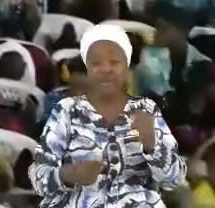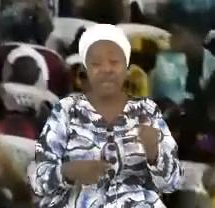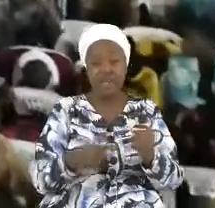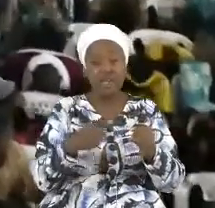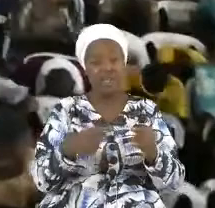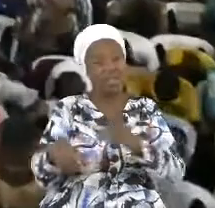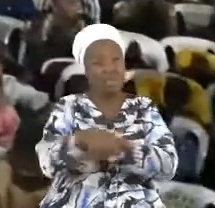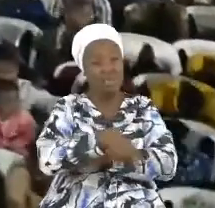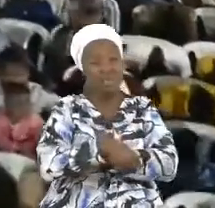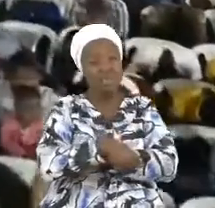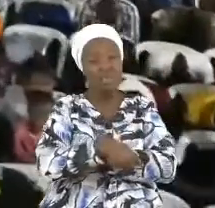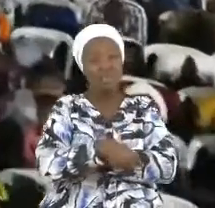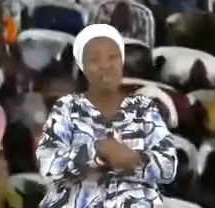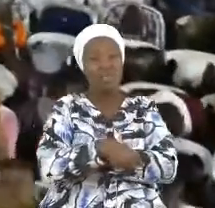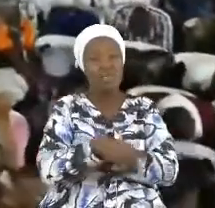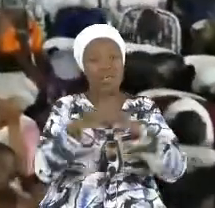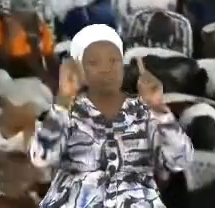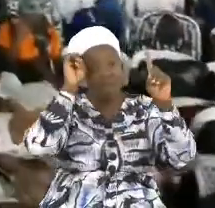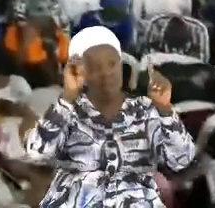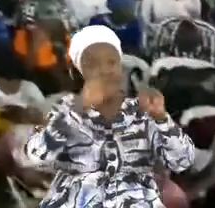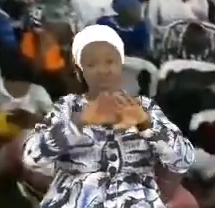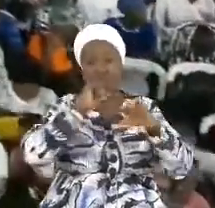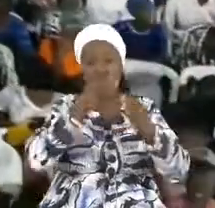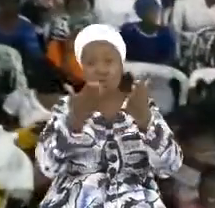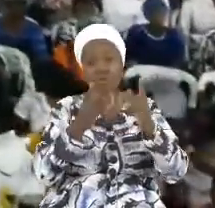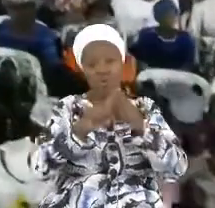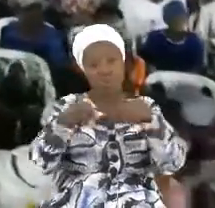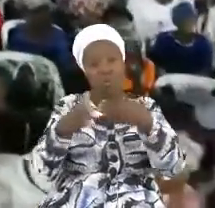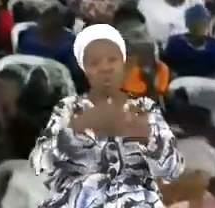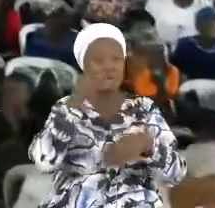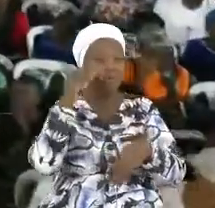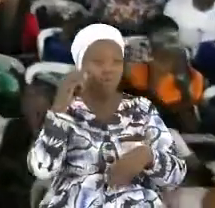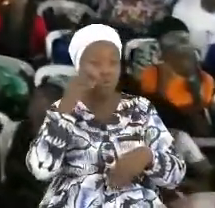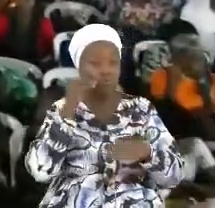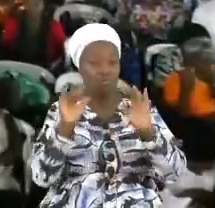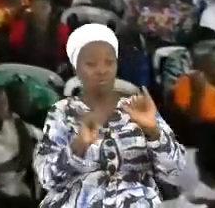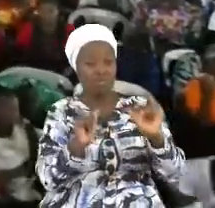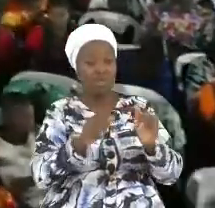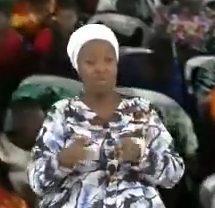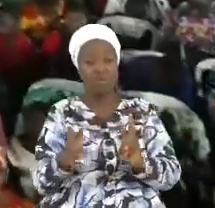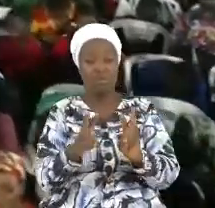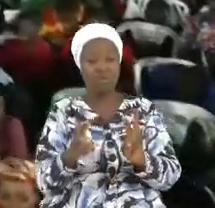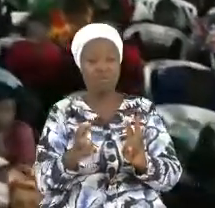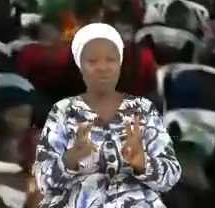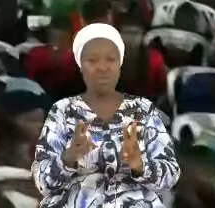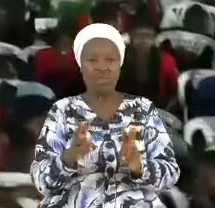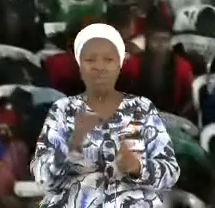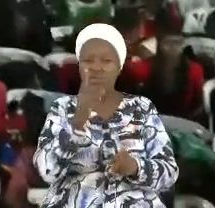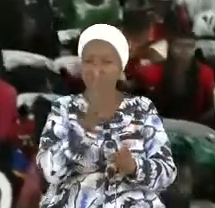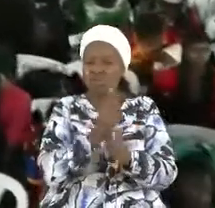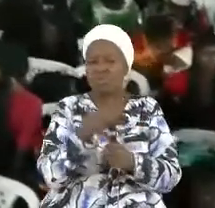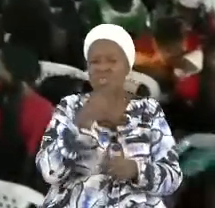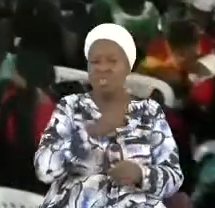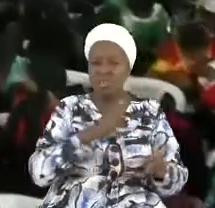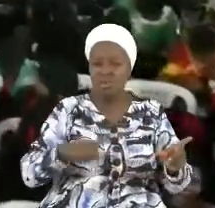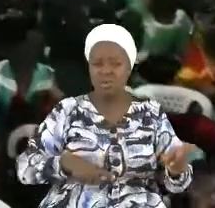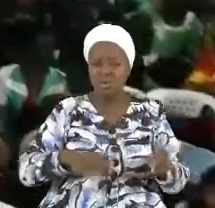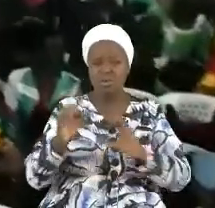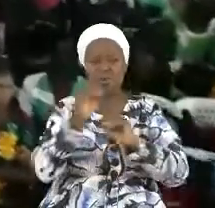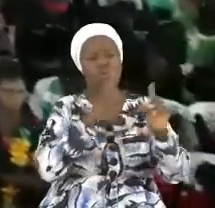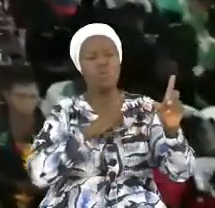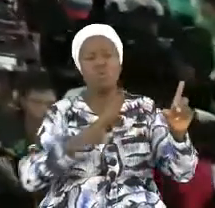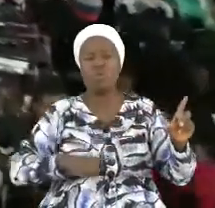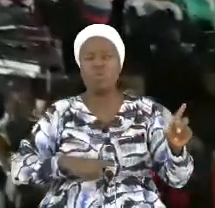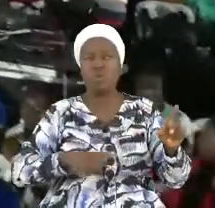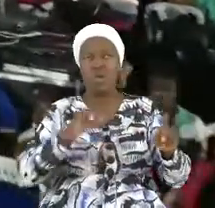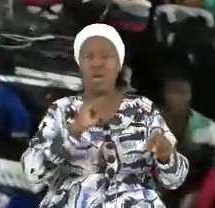home the way you came. Just tell the Lord, oh Lord, I want that